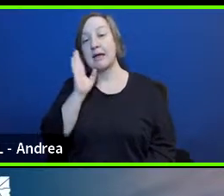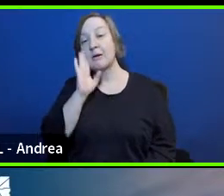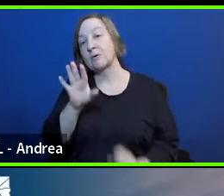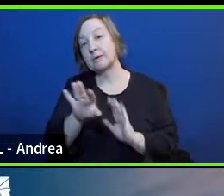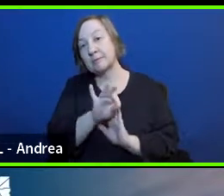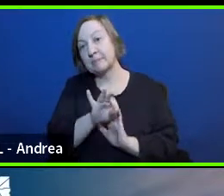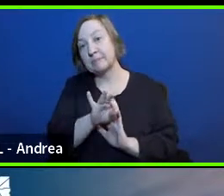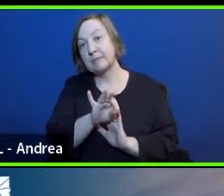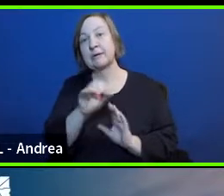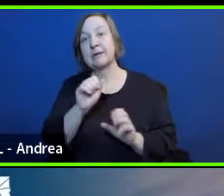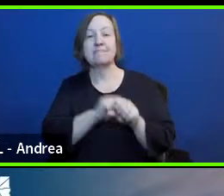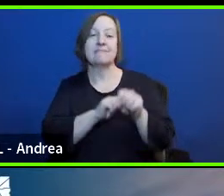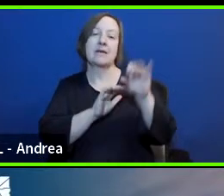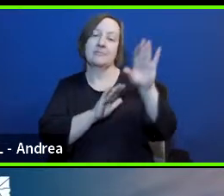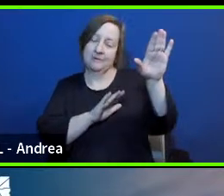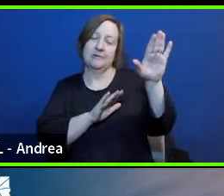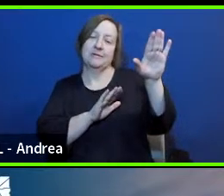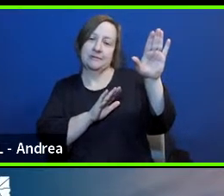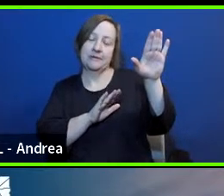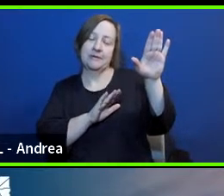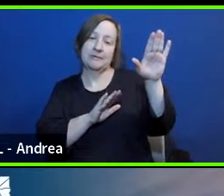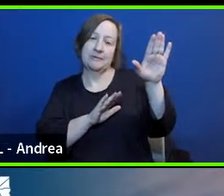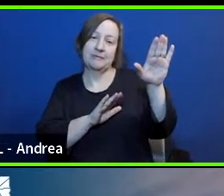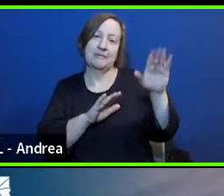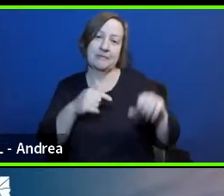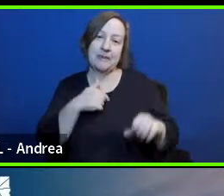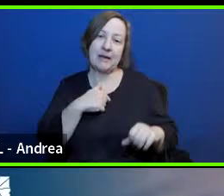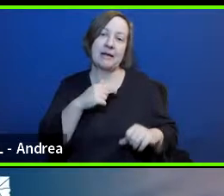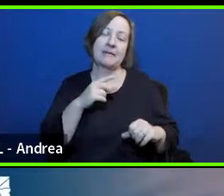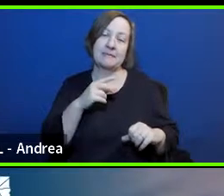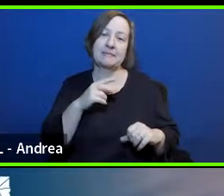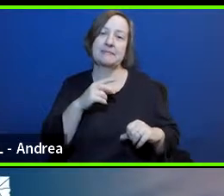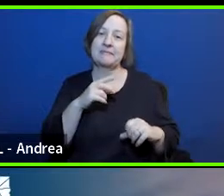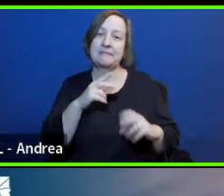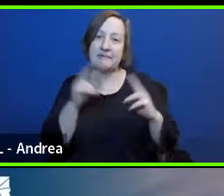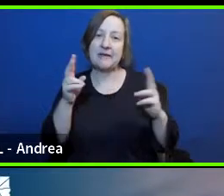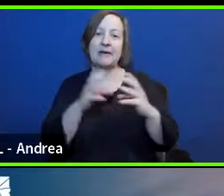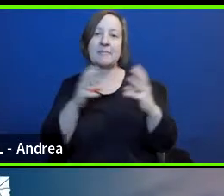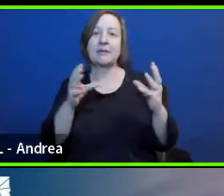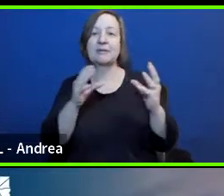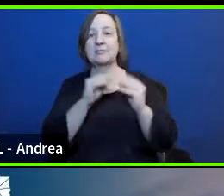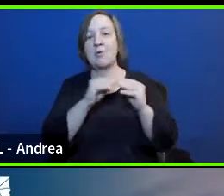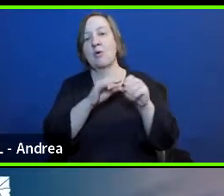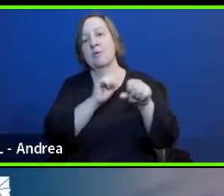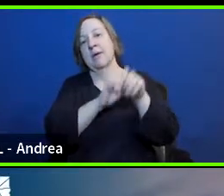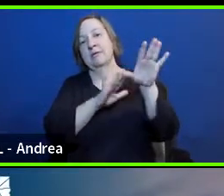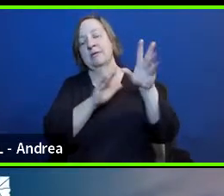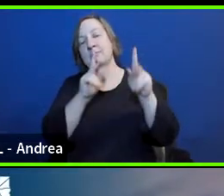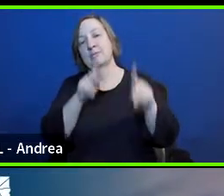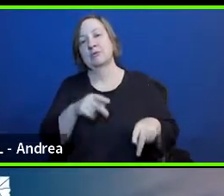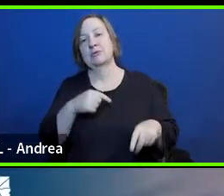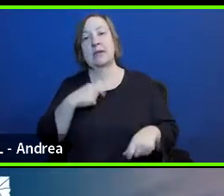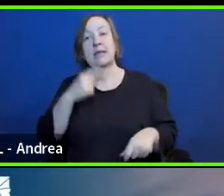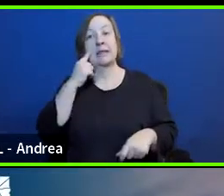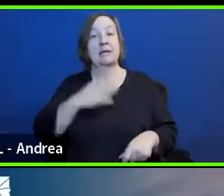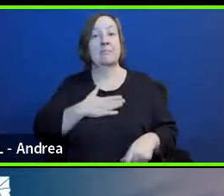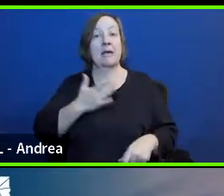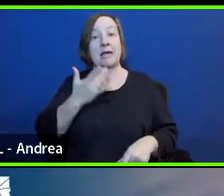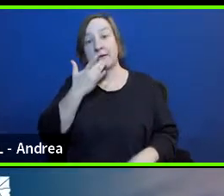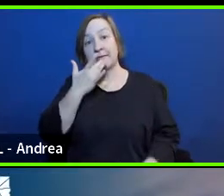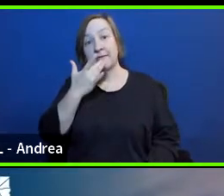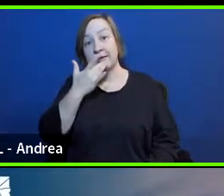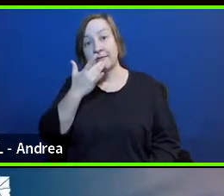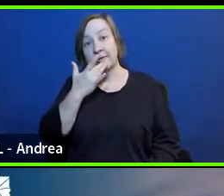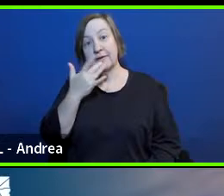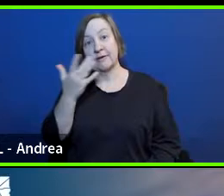with mountains. I am very, very much more of a mountain person. And I think one of my favorites